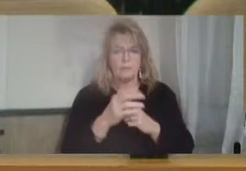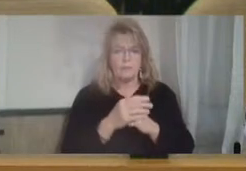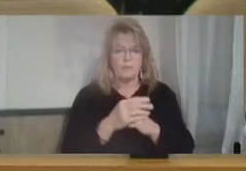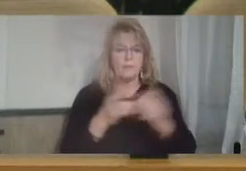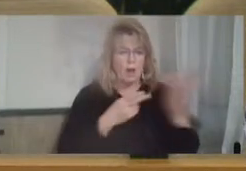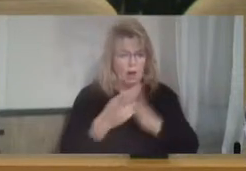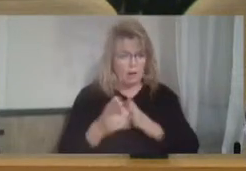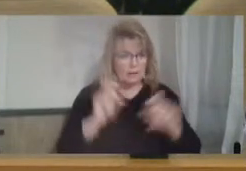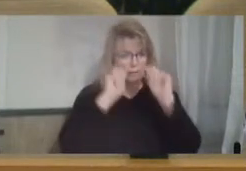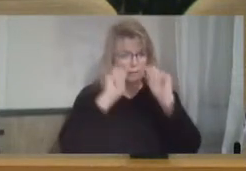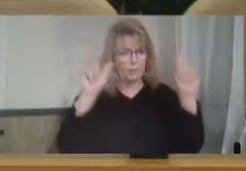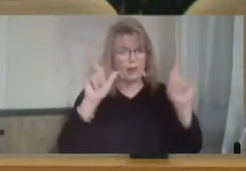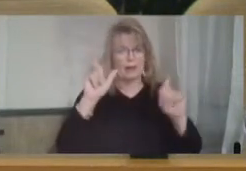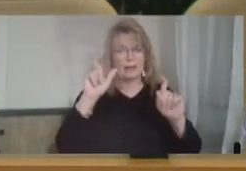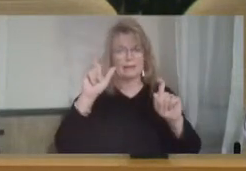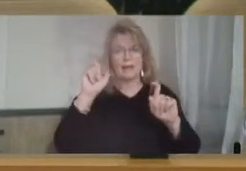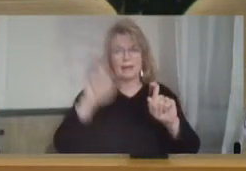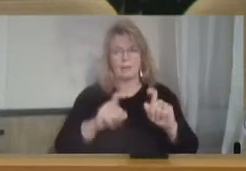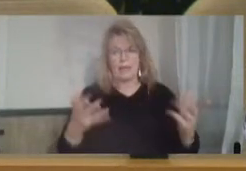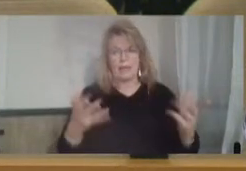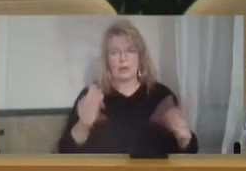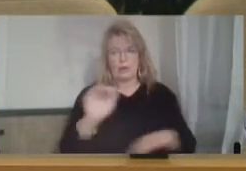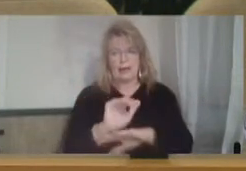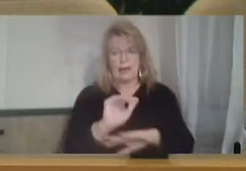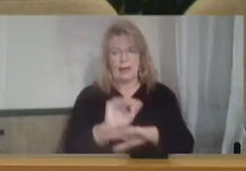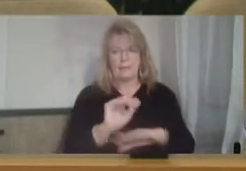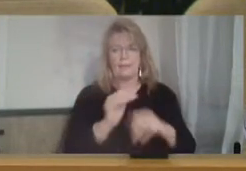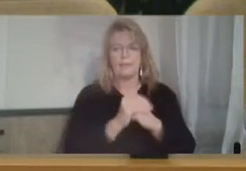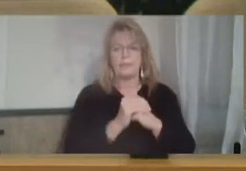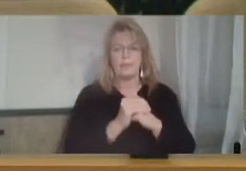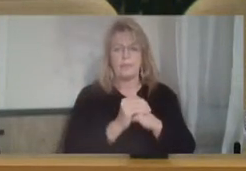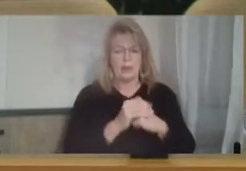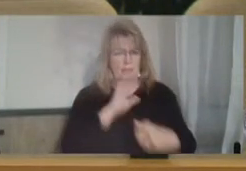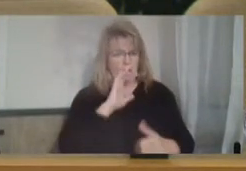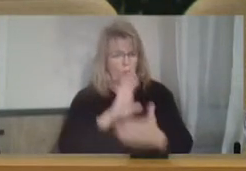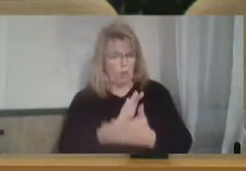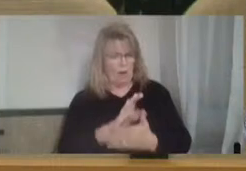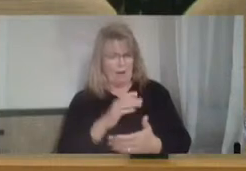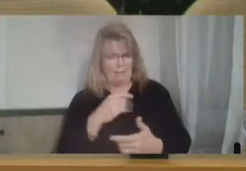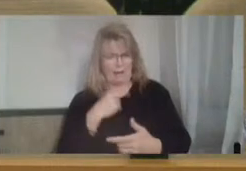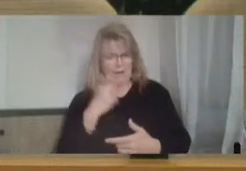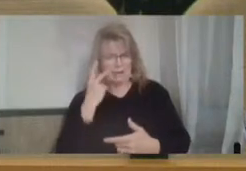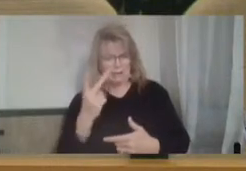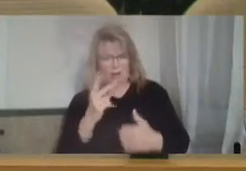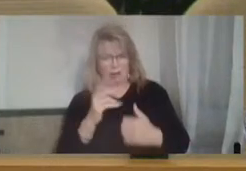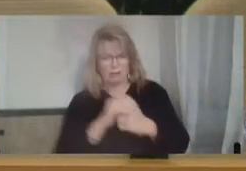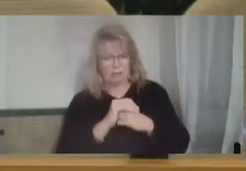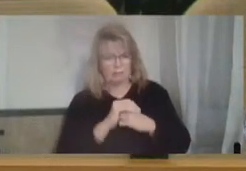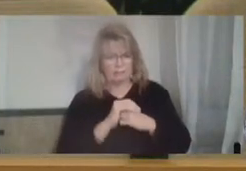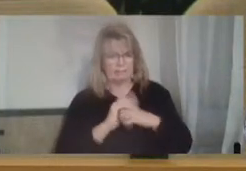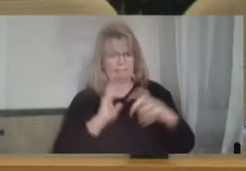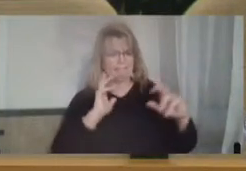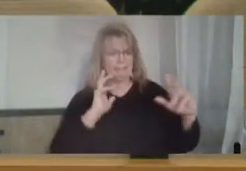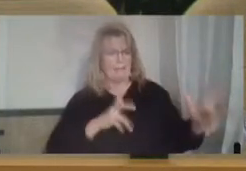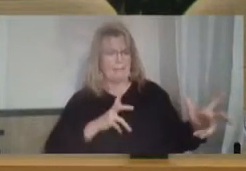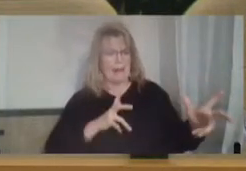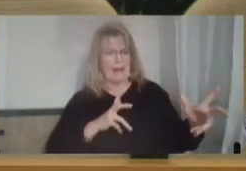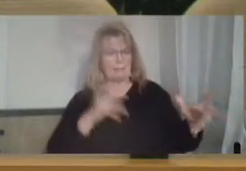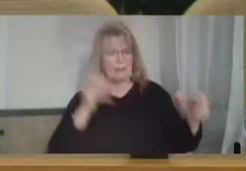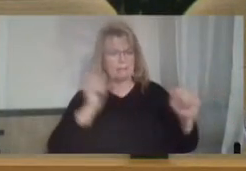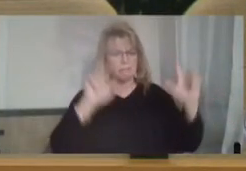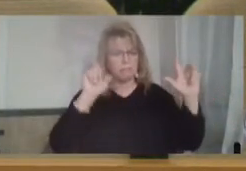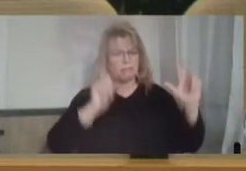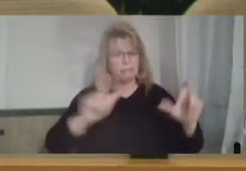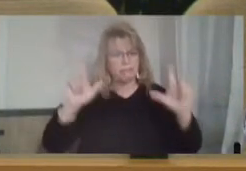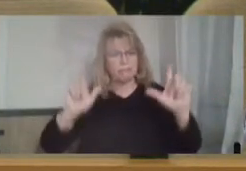tonight. When my wife and I saw the abandonment signs go up on our street, we contacted the city and were told